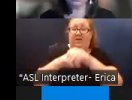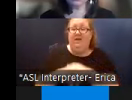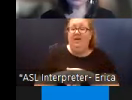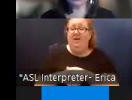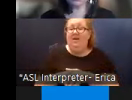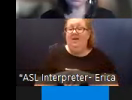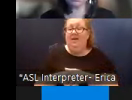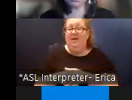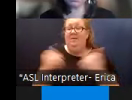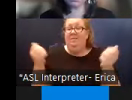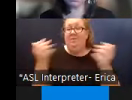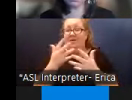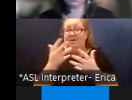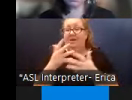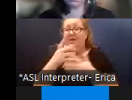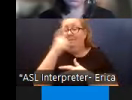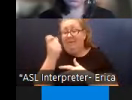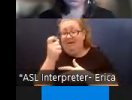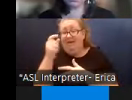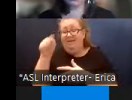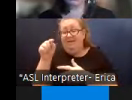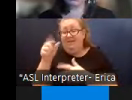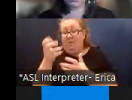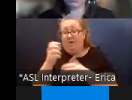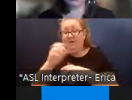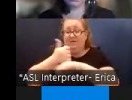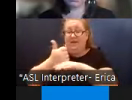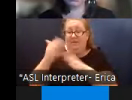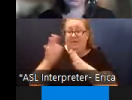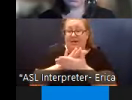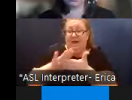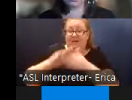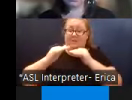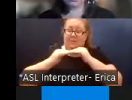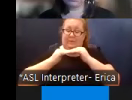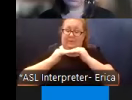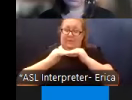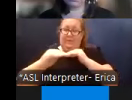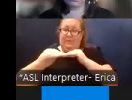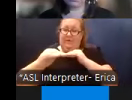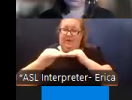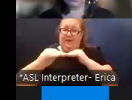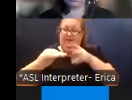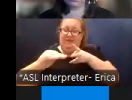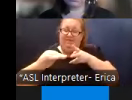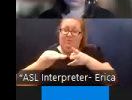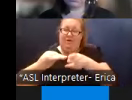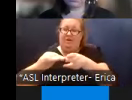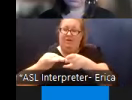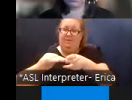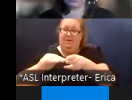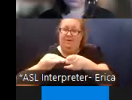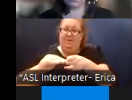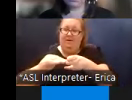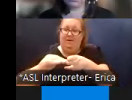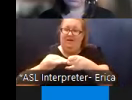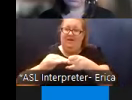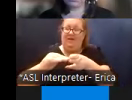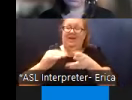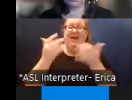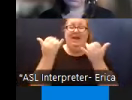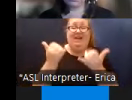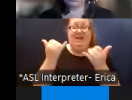nice sidewalk, they have to cut the roots, you know? So now, instead of it branching out in all directions to hold this massive